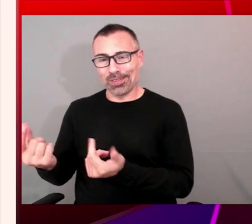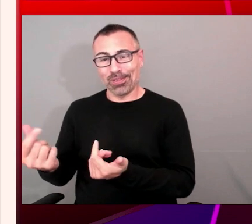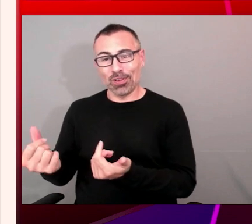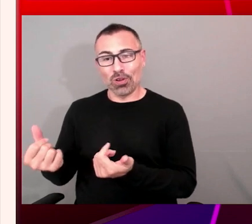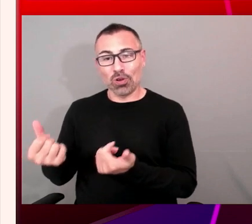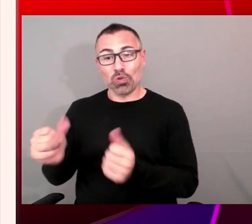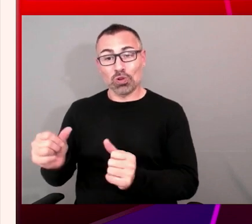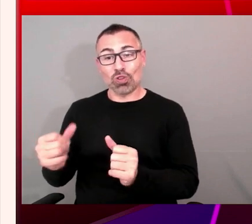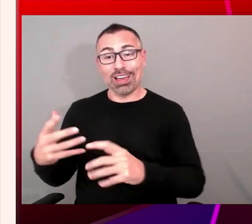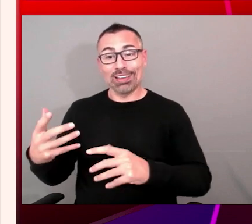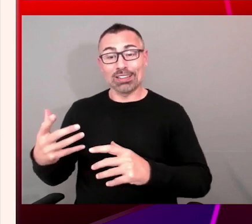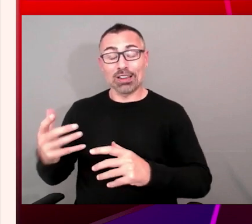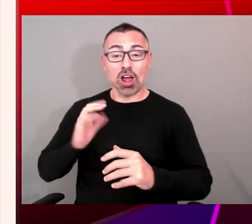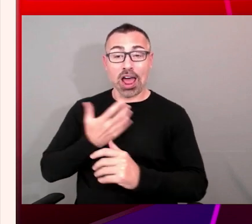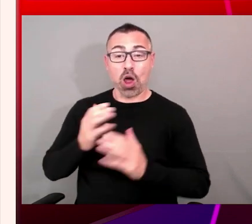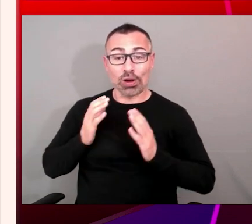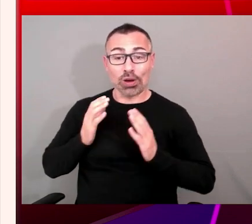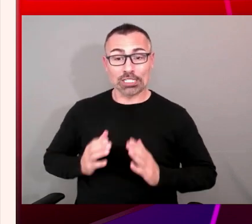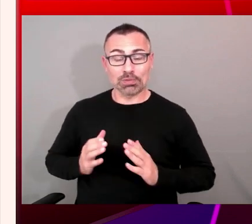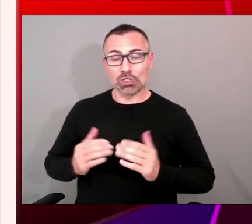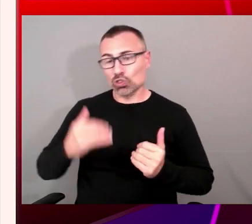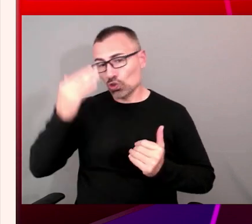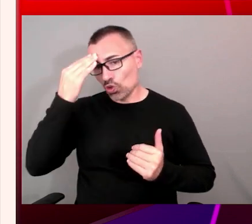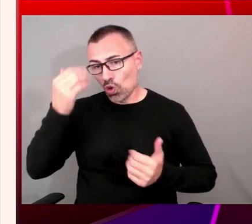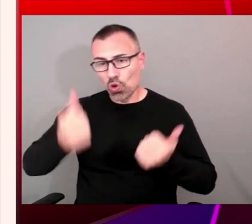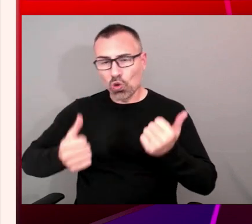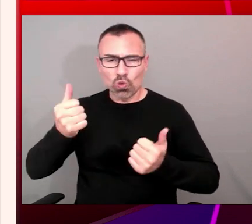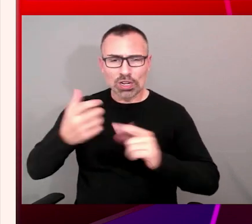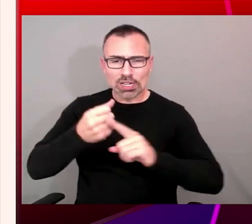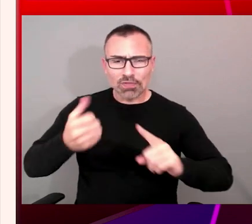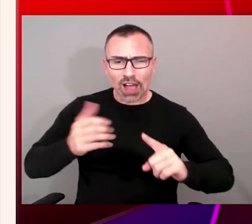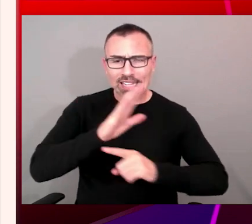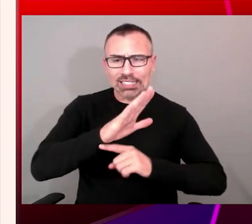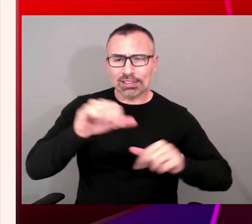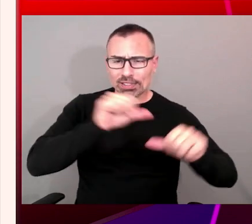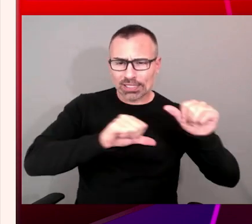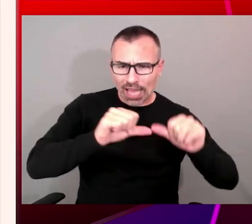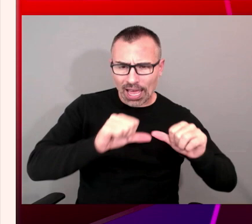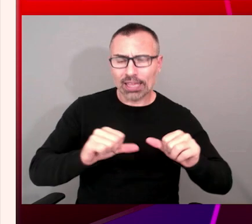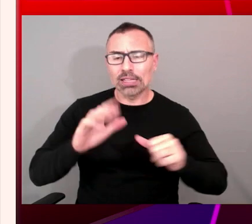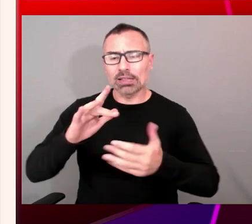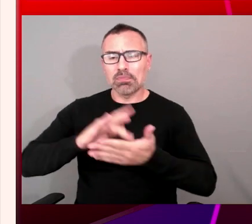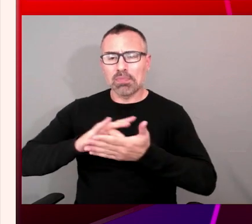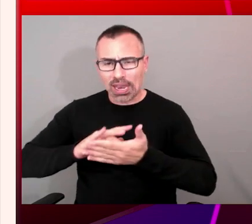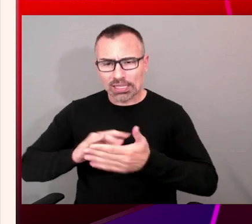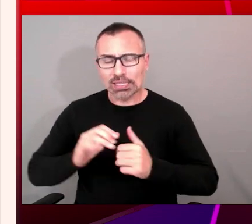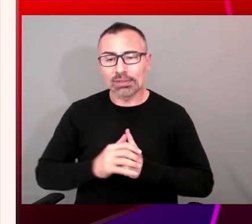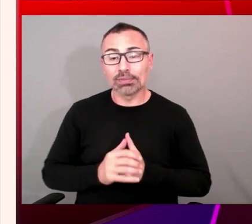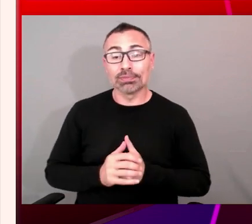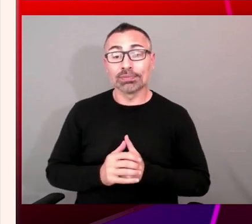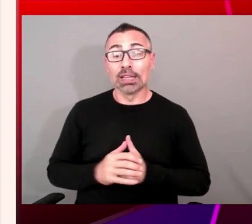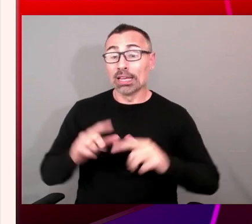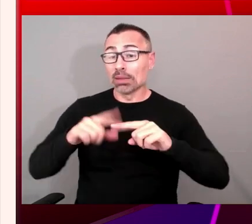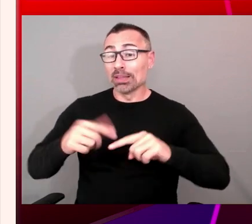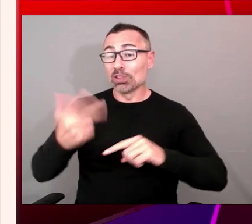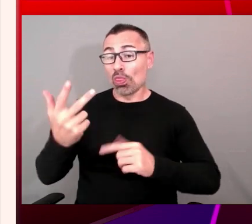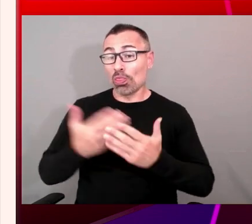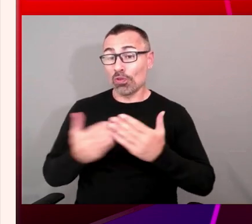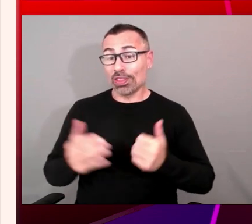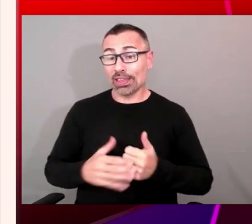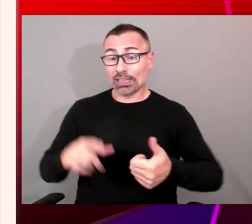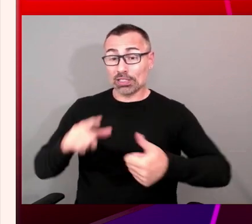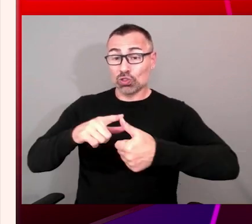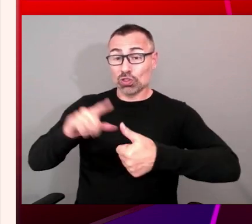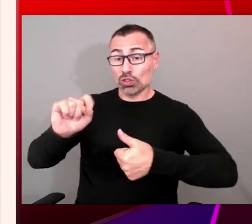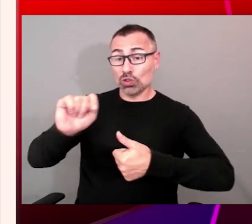customers to the point of like what defines their science, what defines medicine. And that's three things, right? It's the tools you need to analyze your data.